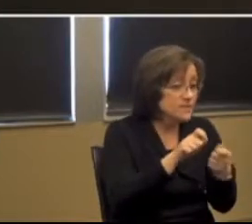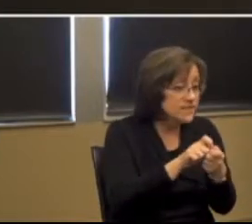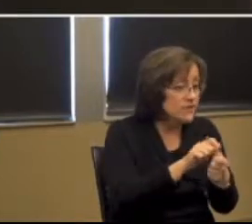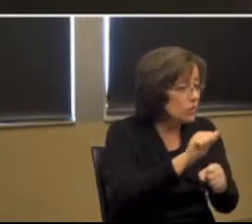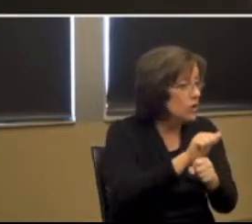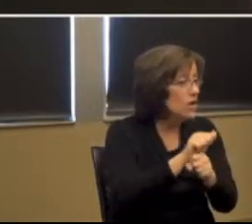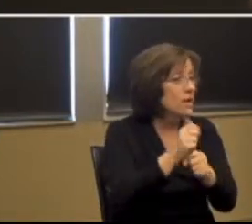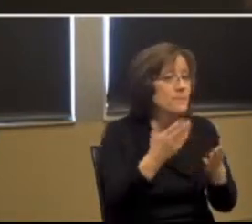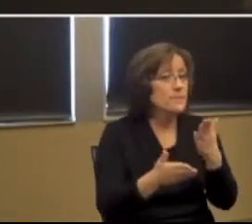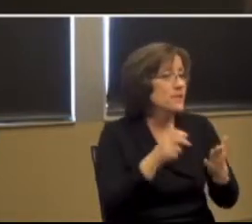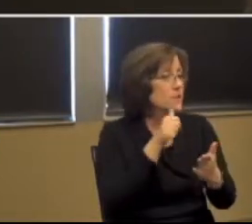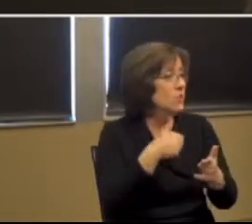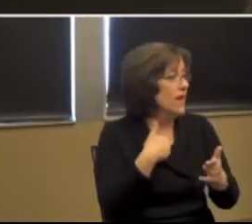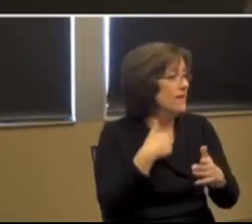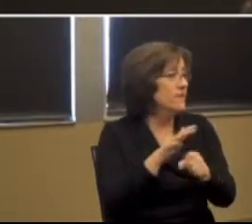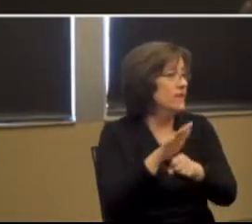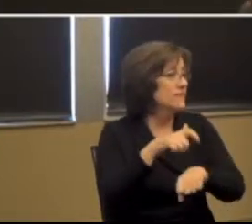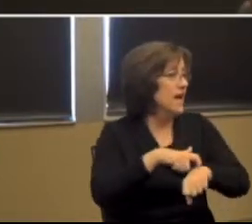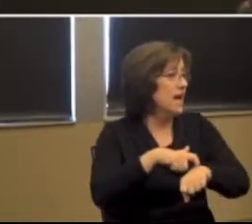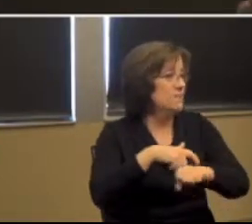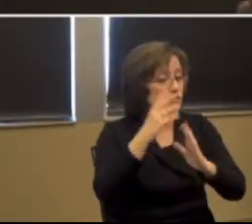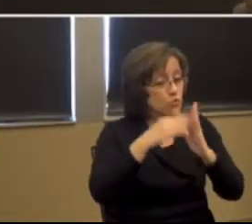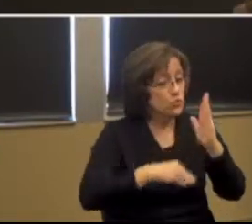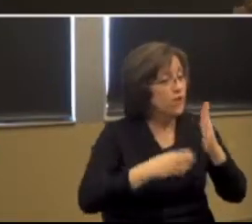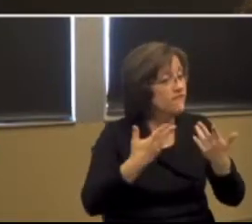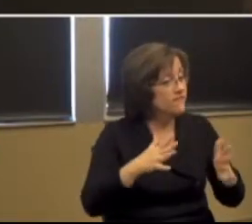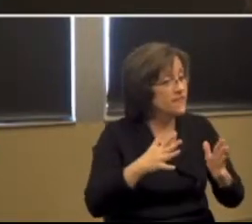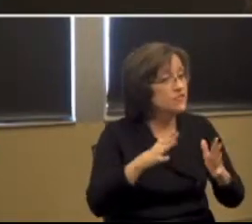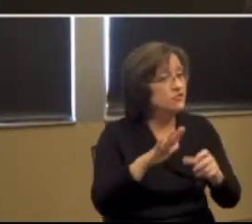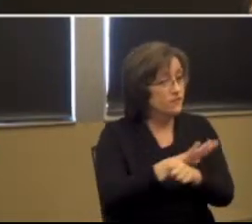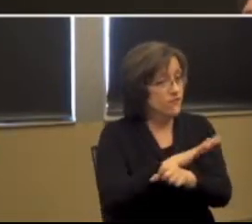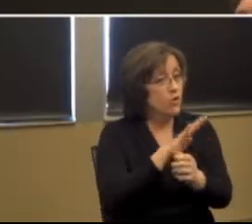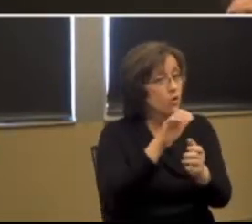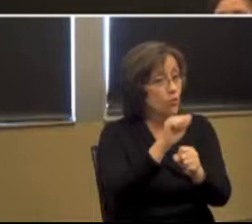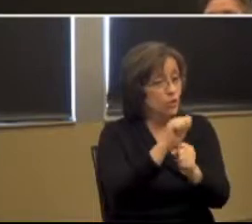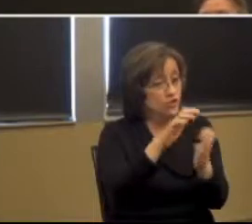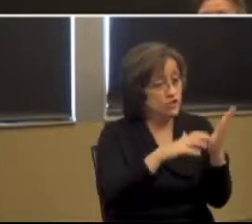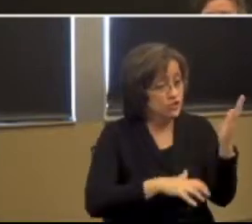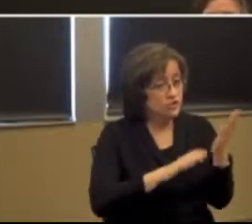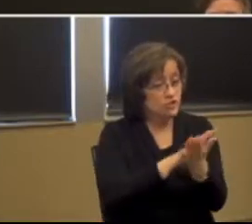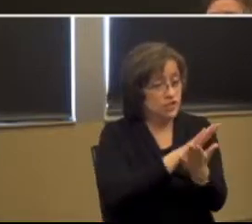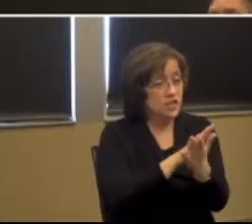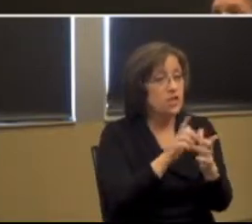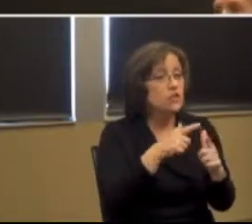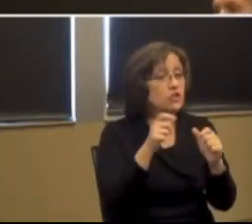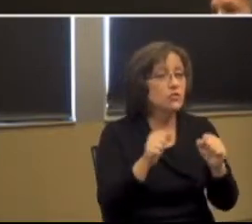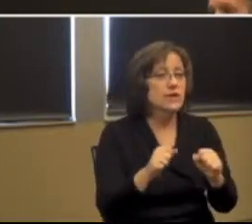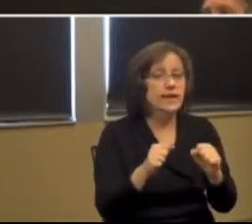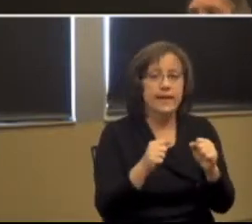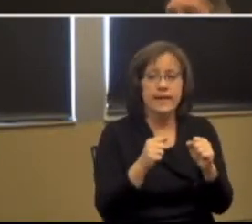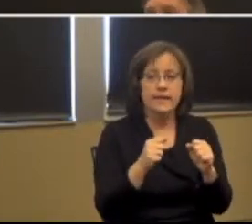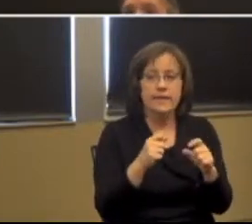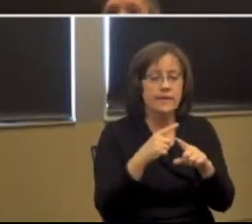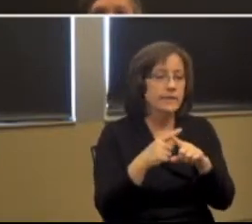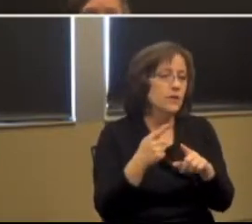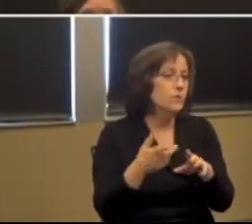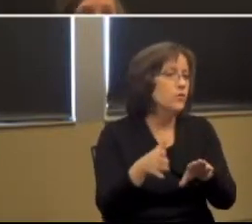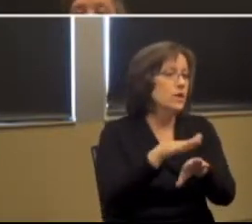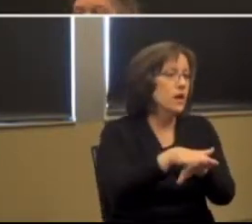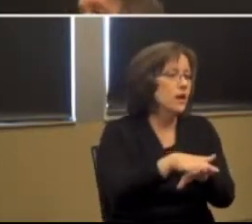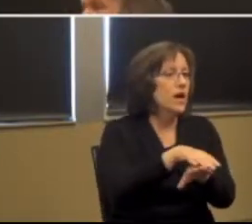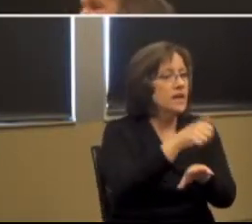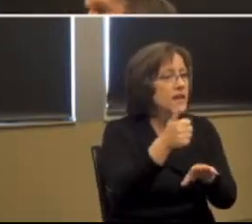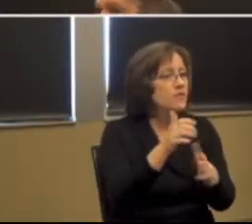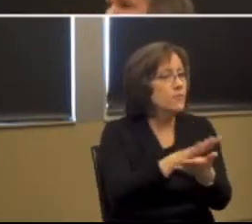time for the student to do a full sheet of the worksheet, so you can X out, or you can put another piece of paper on